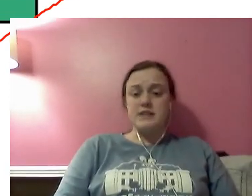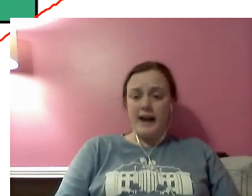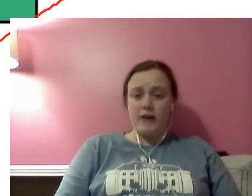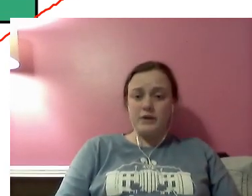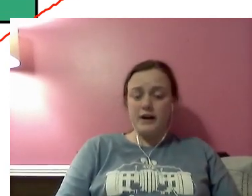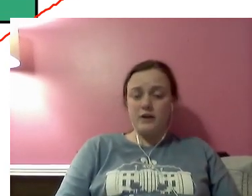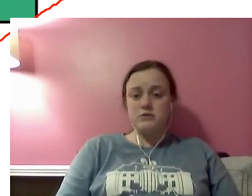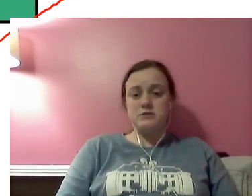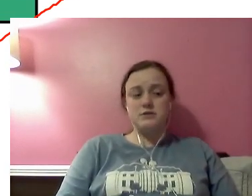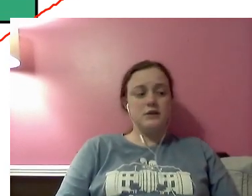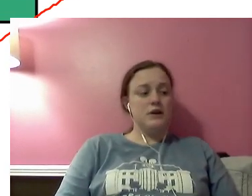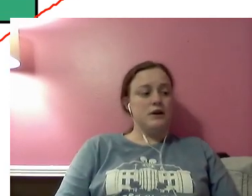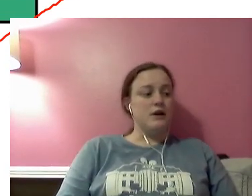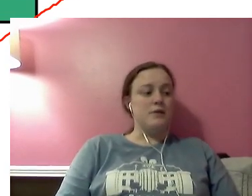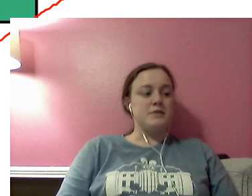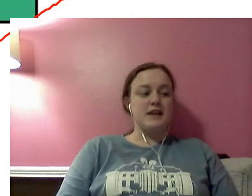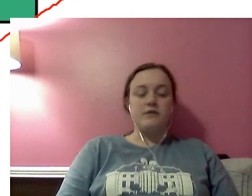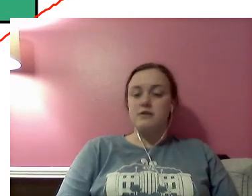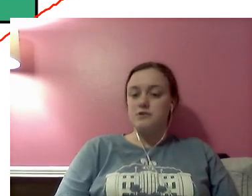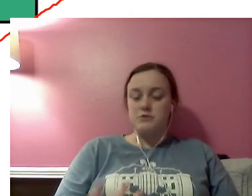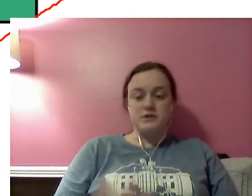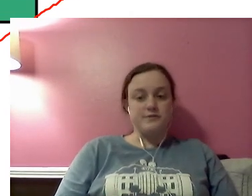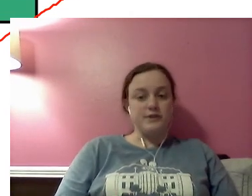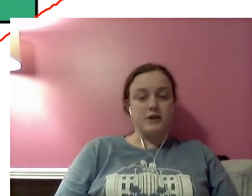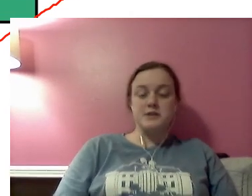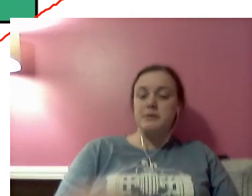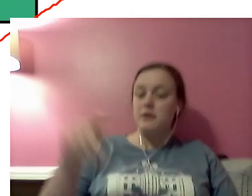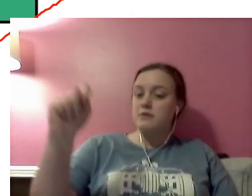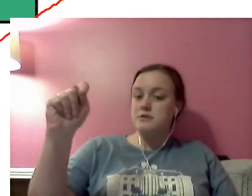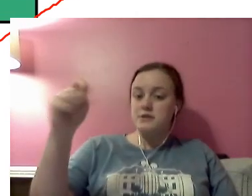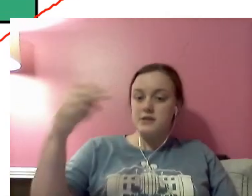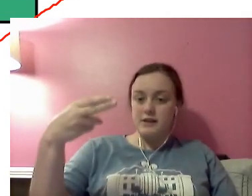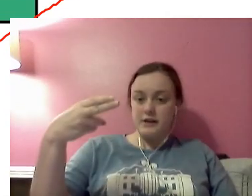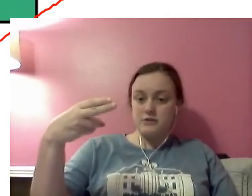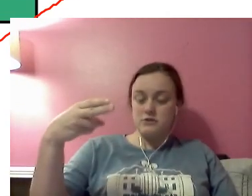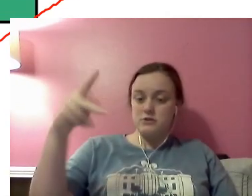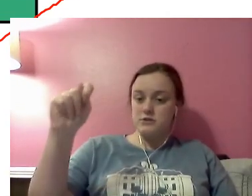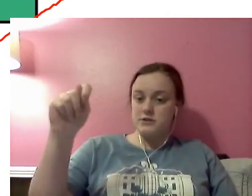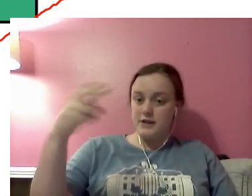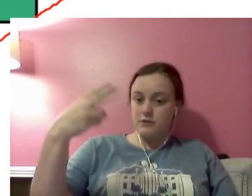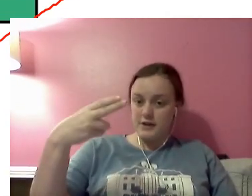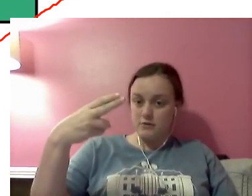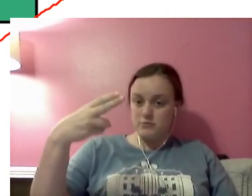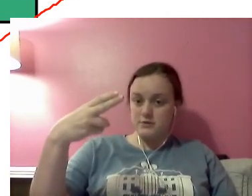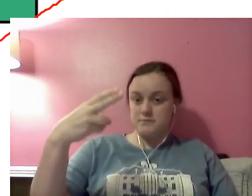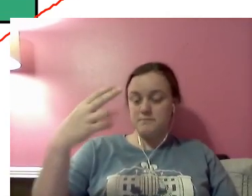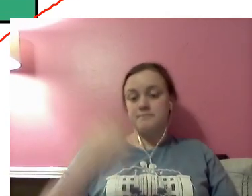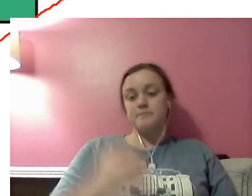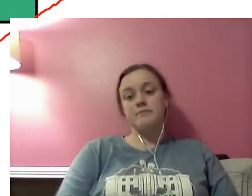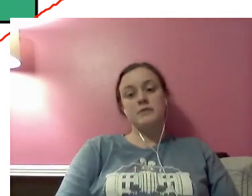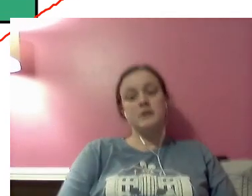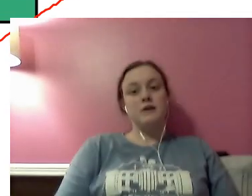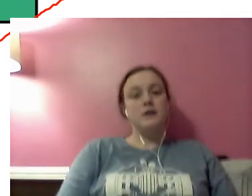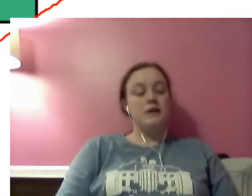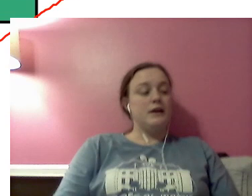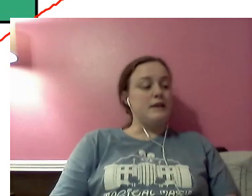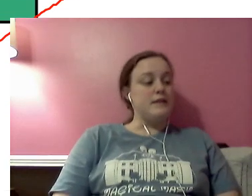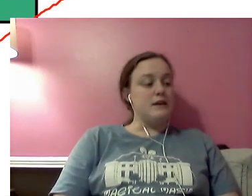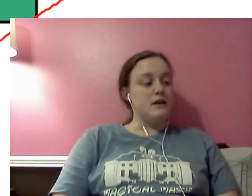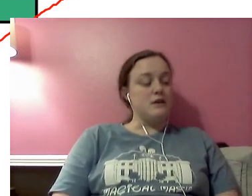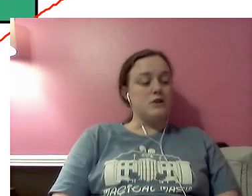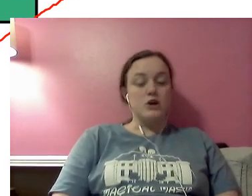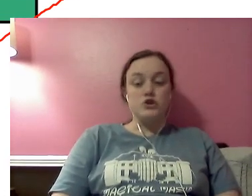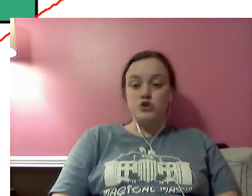For townhouse, a townhouse, you would just finger spell TH, townhouse.